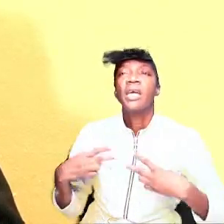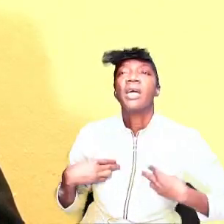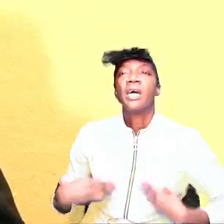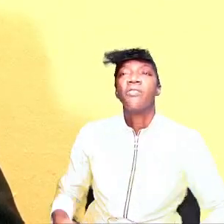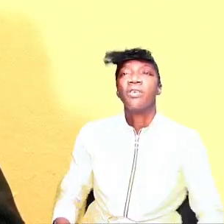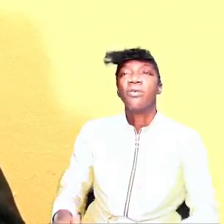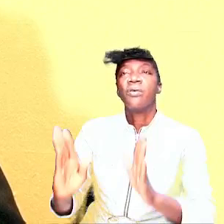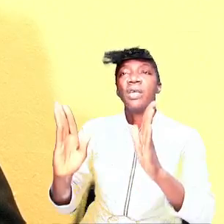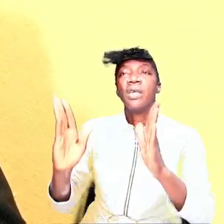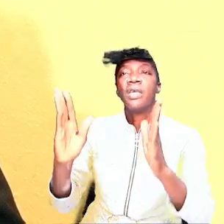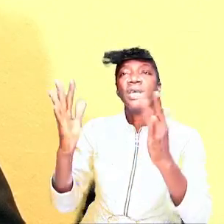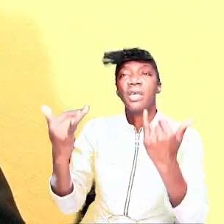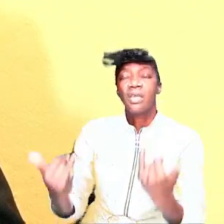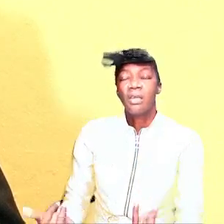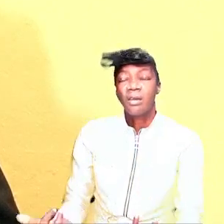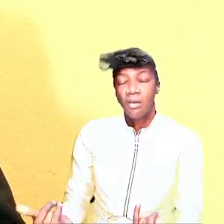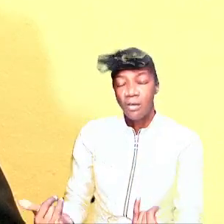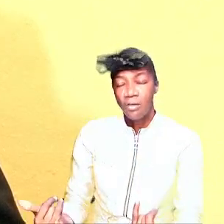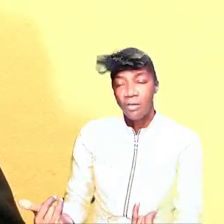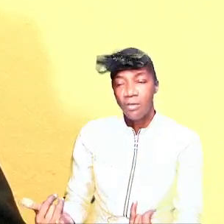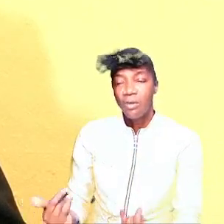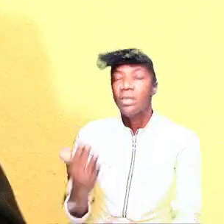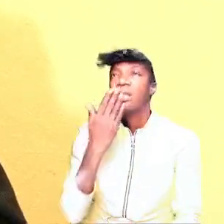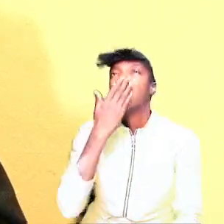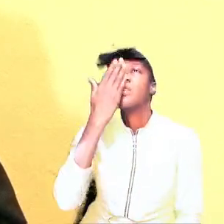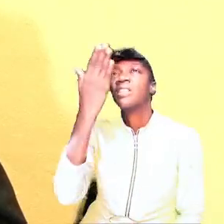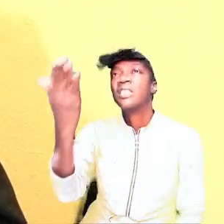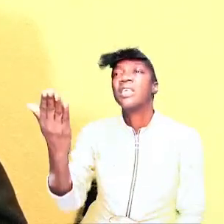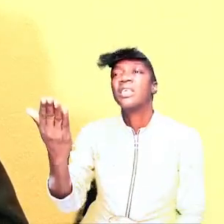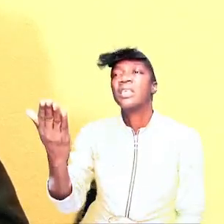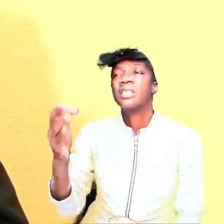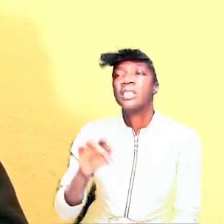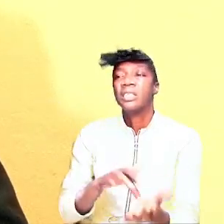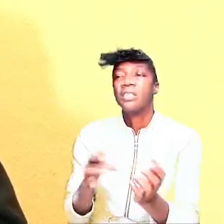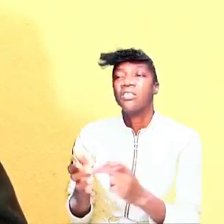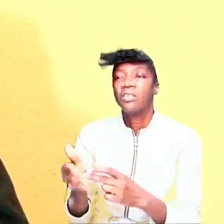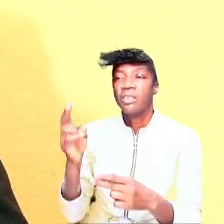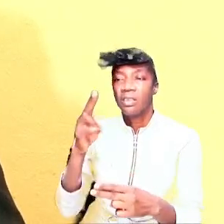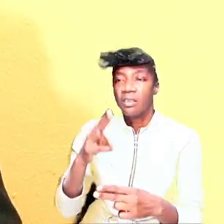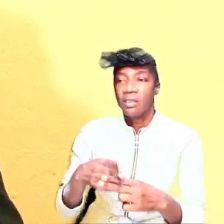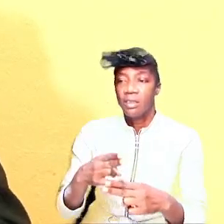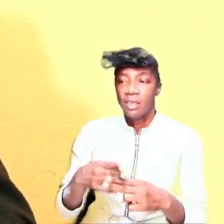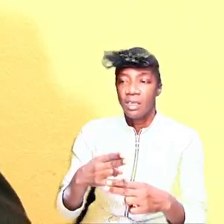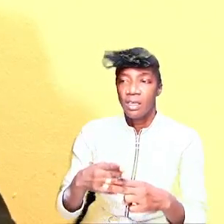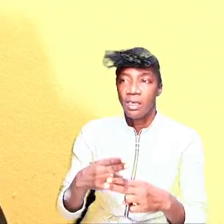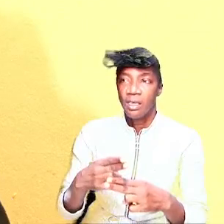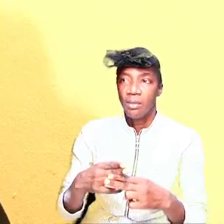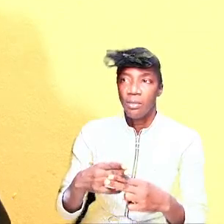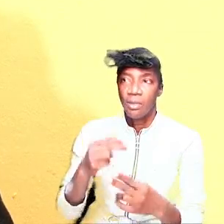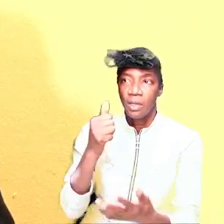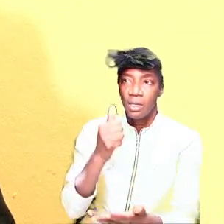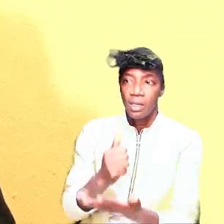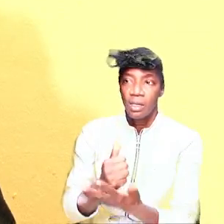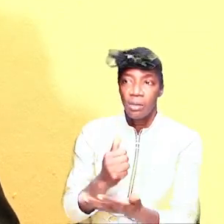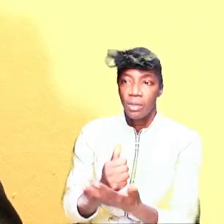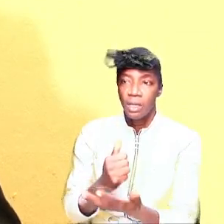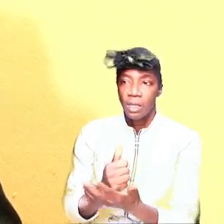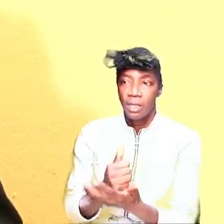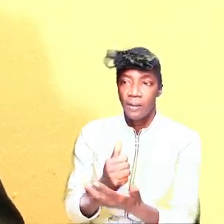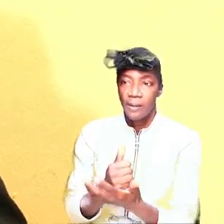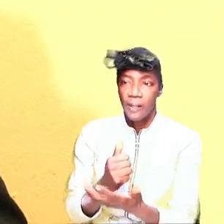way right now as we give you thanks, mighty God, in Jesus' name. Amen.